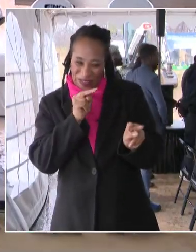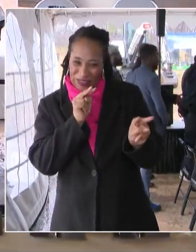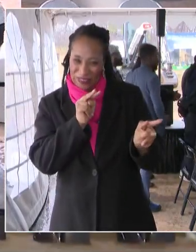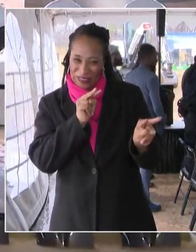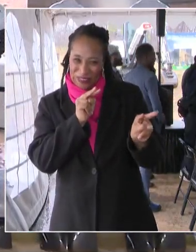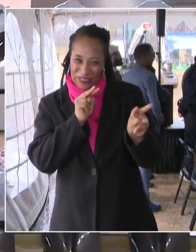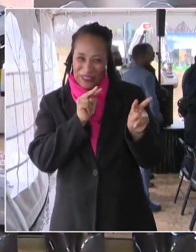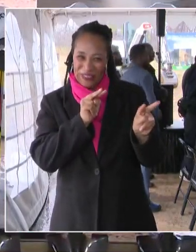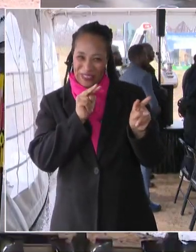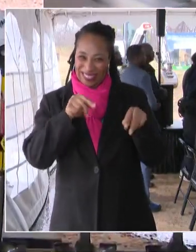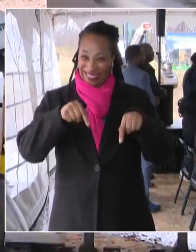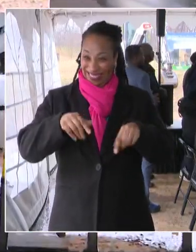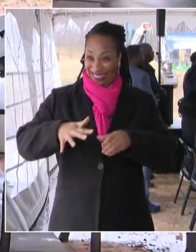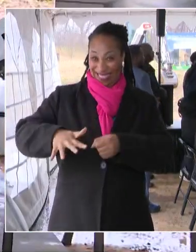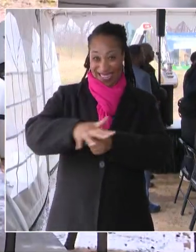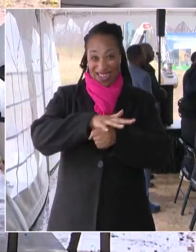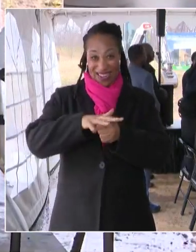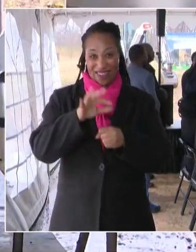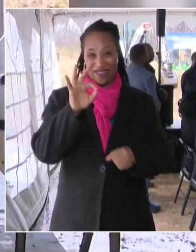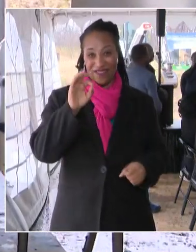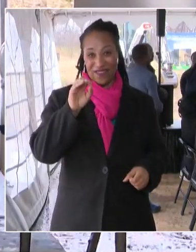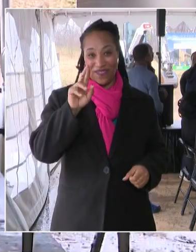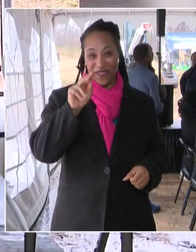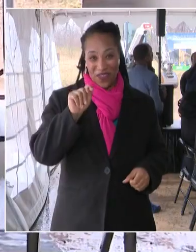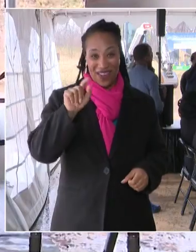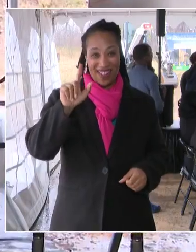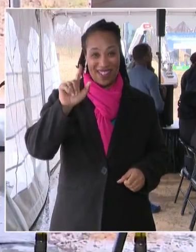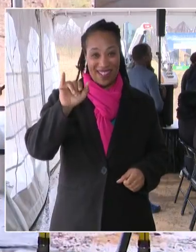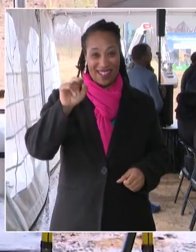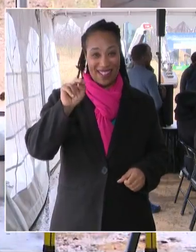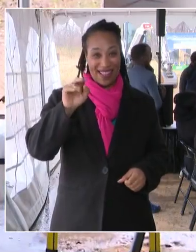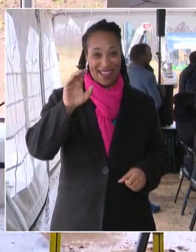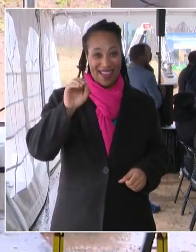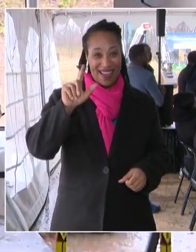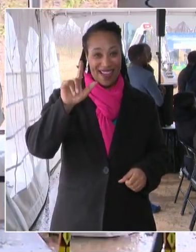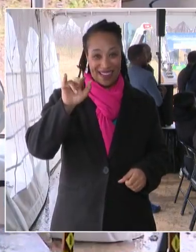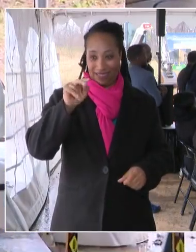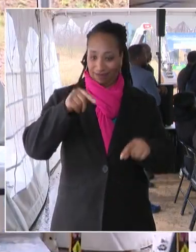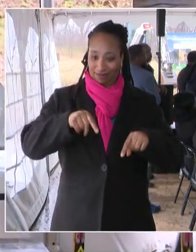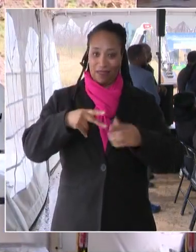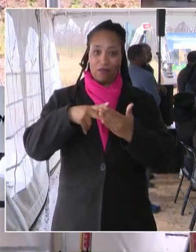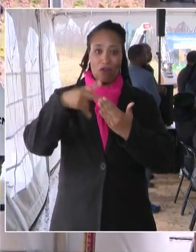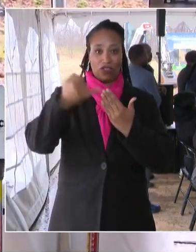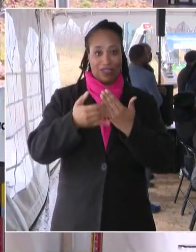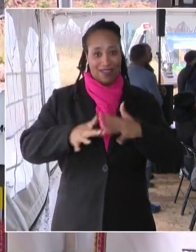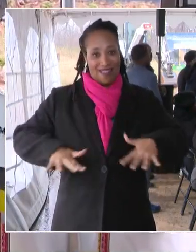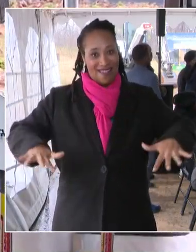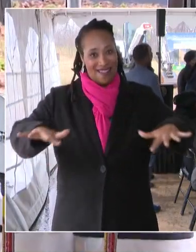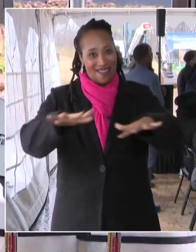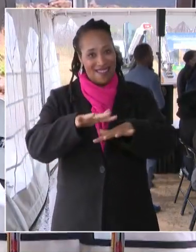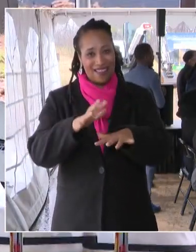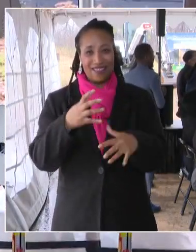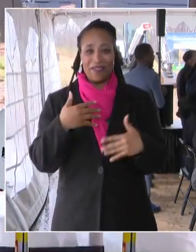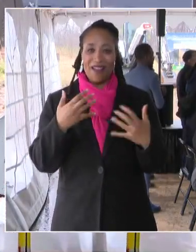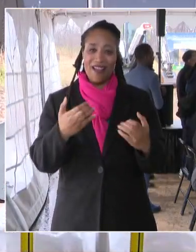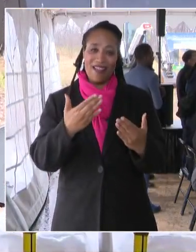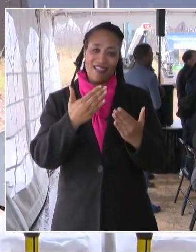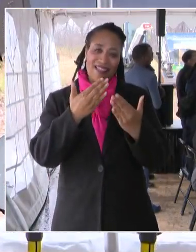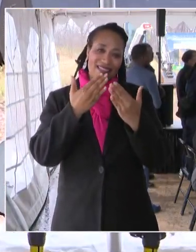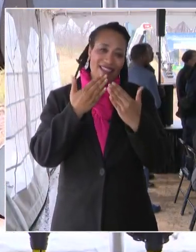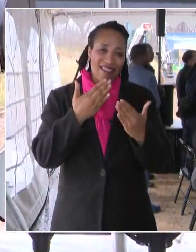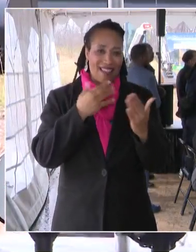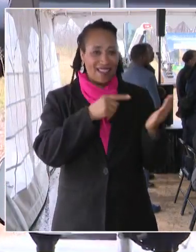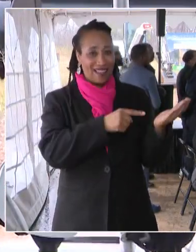Improvement Project. I would like to thank DGS Director Delano Hunter for his leadership in shepherding this project